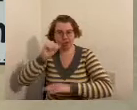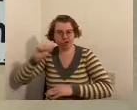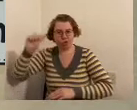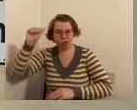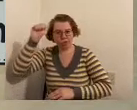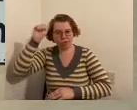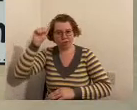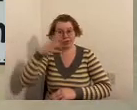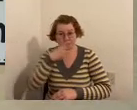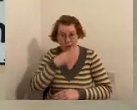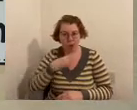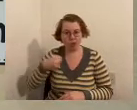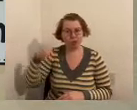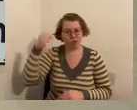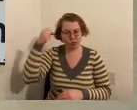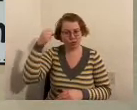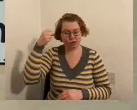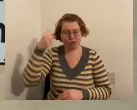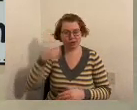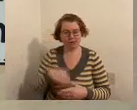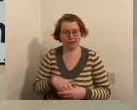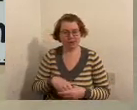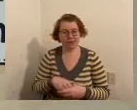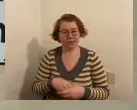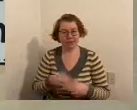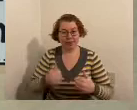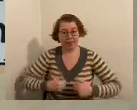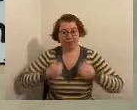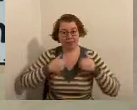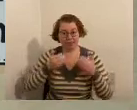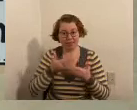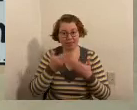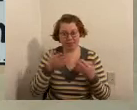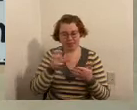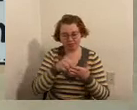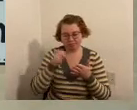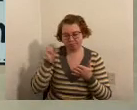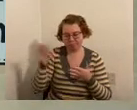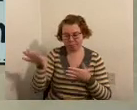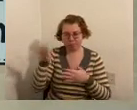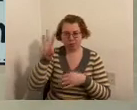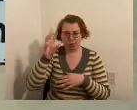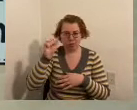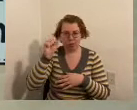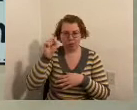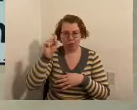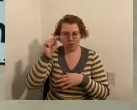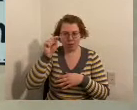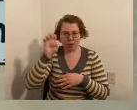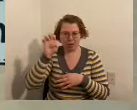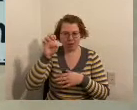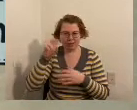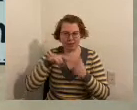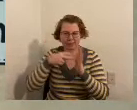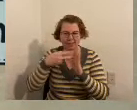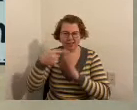older. Living things get rid of waste. That means that they go to the